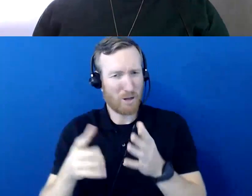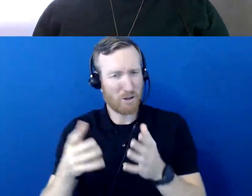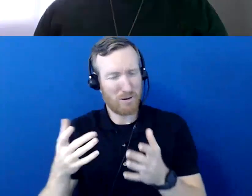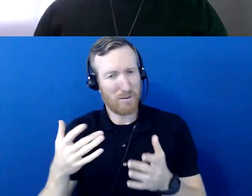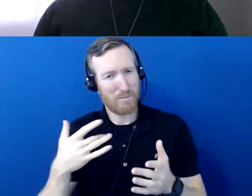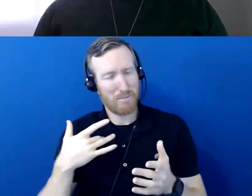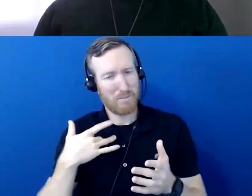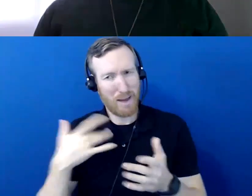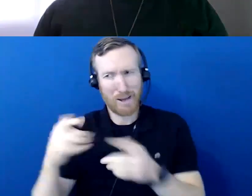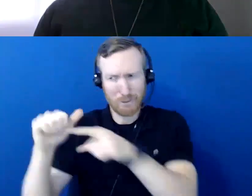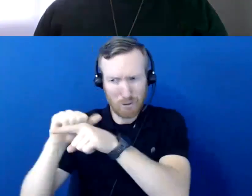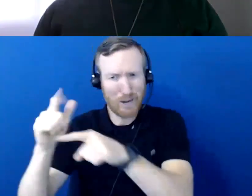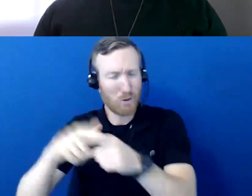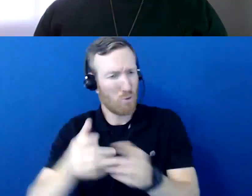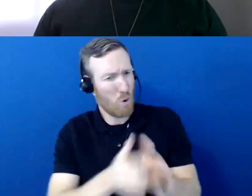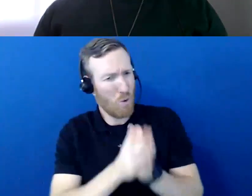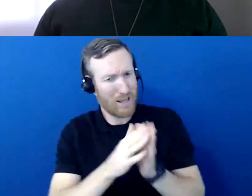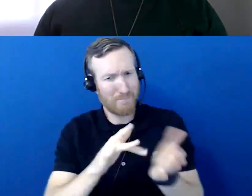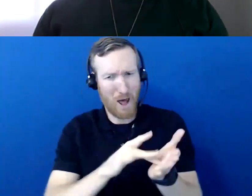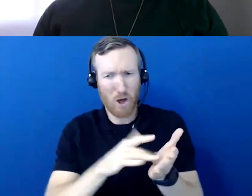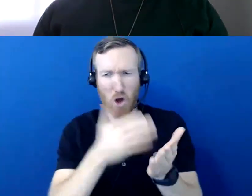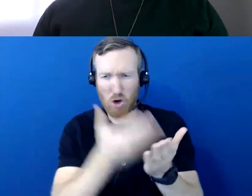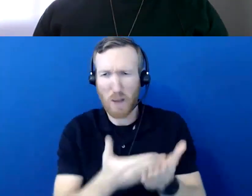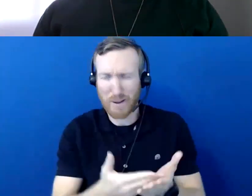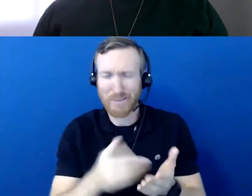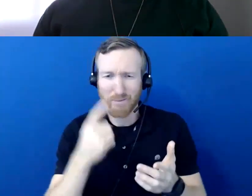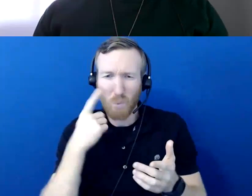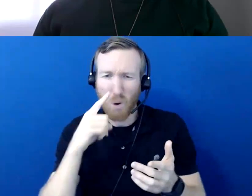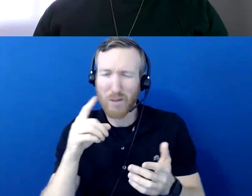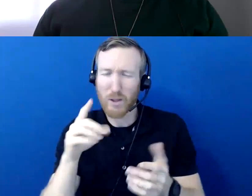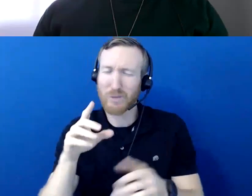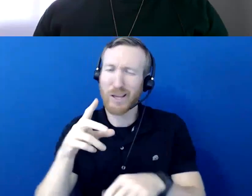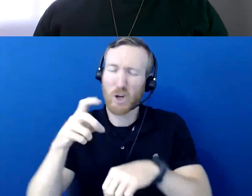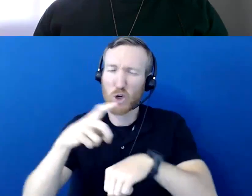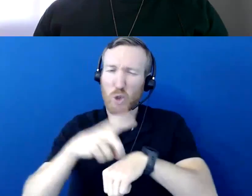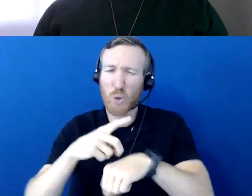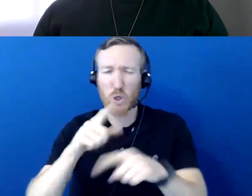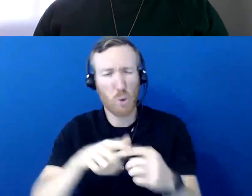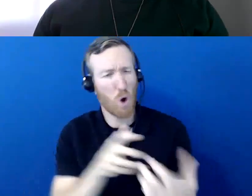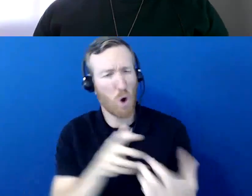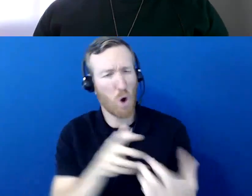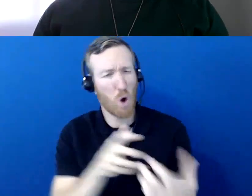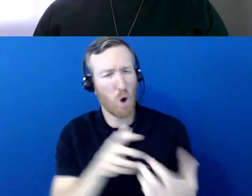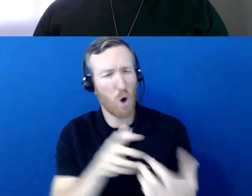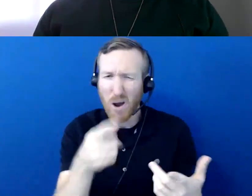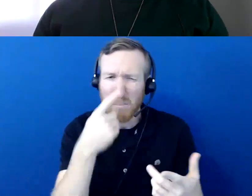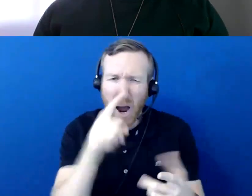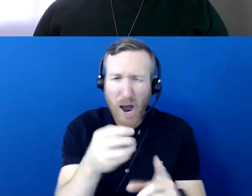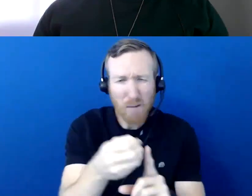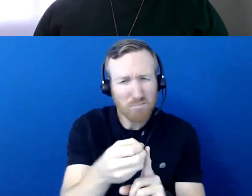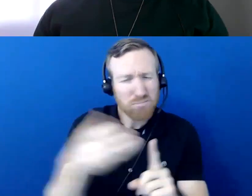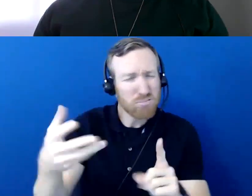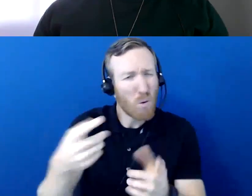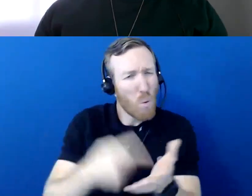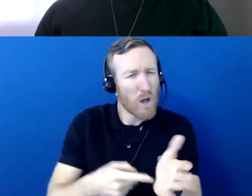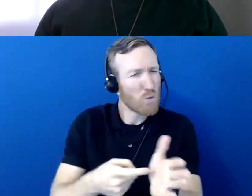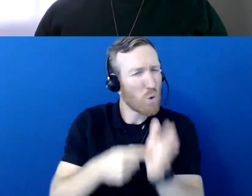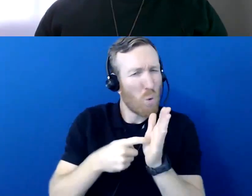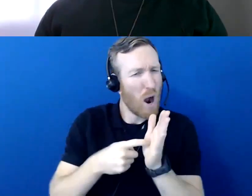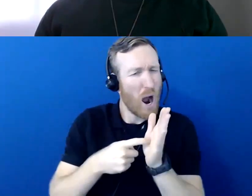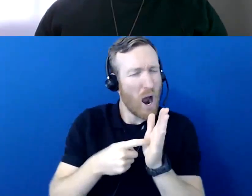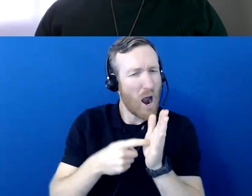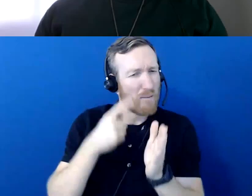to request medical documentation under the duty to accommodate? Could you elaborate a little bit more on what is required as